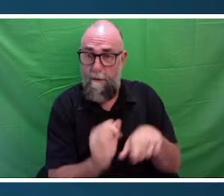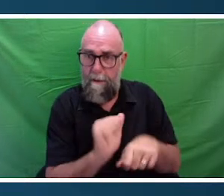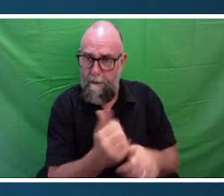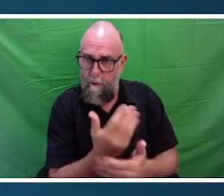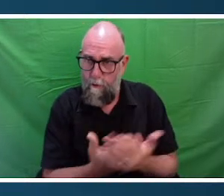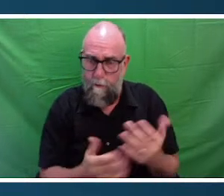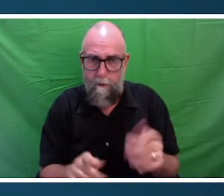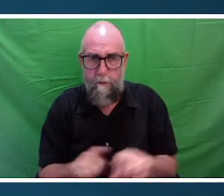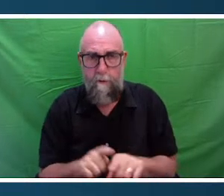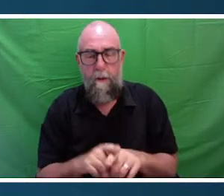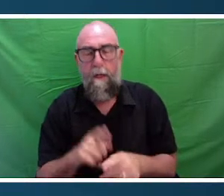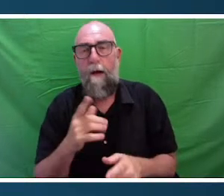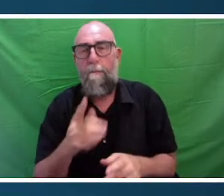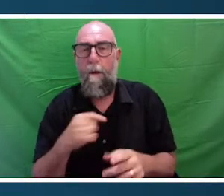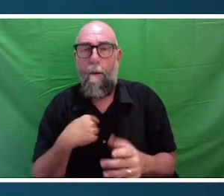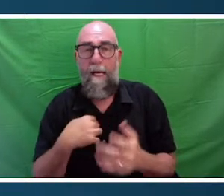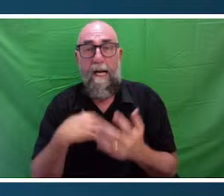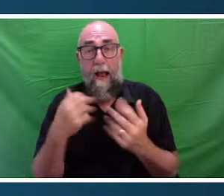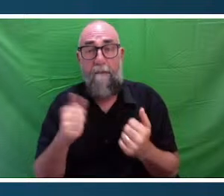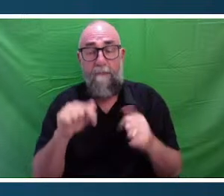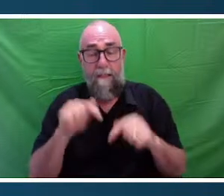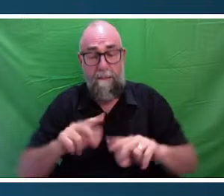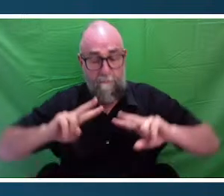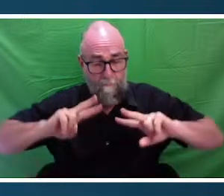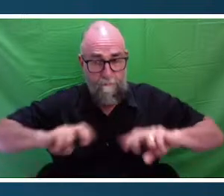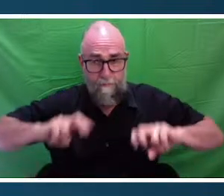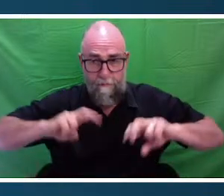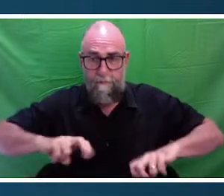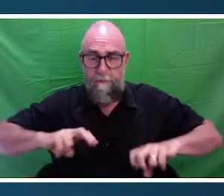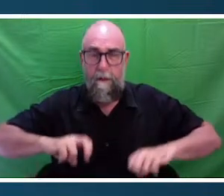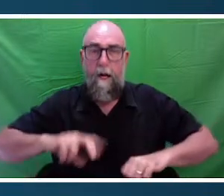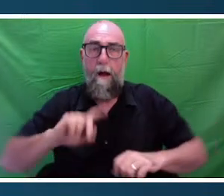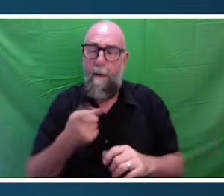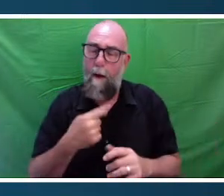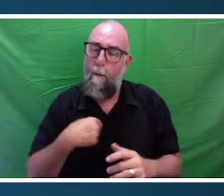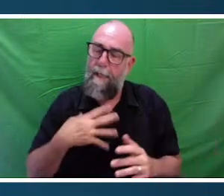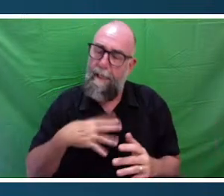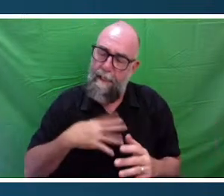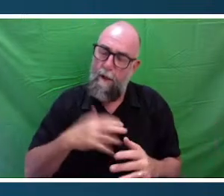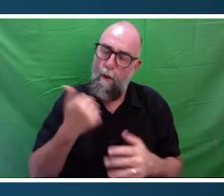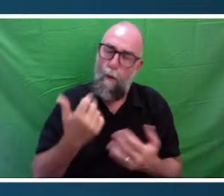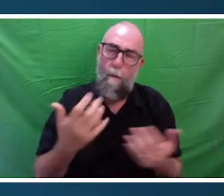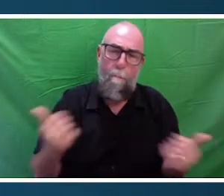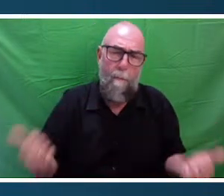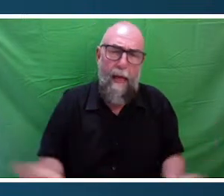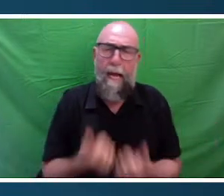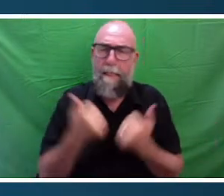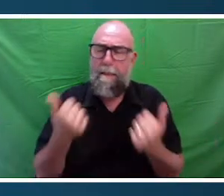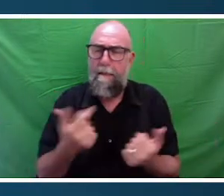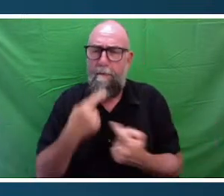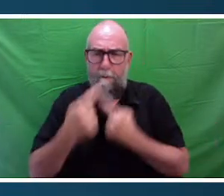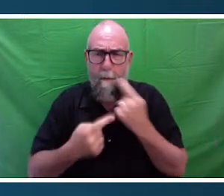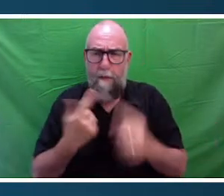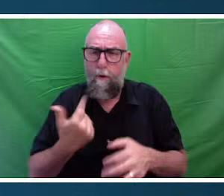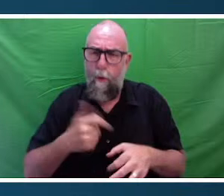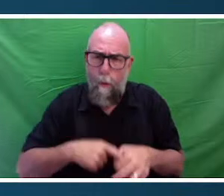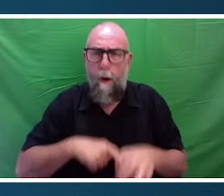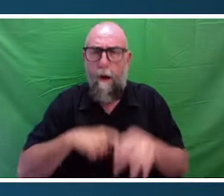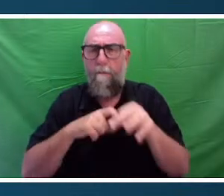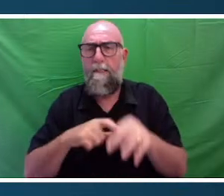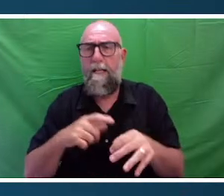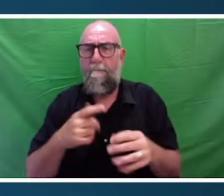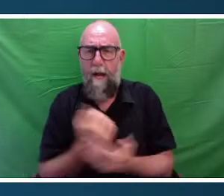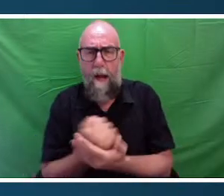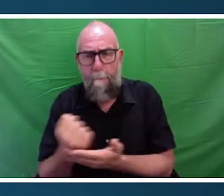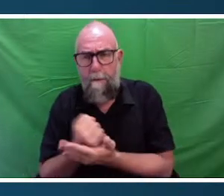the suitability of a large-scale quantitative data set to examine, measure the extent of, and analyze different